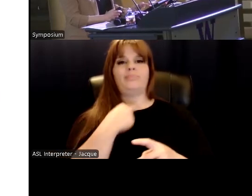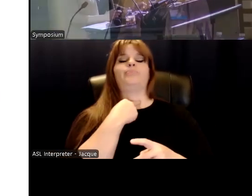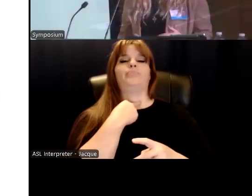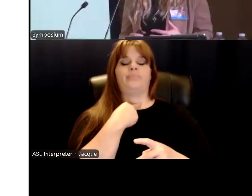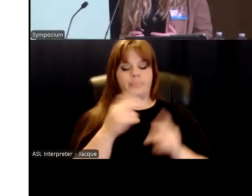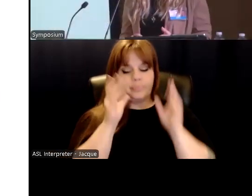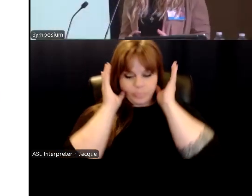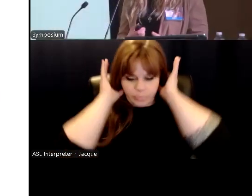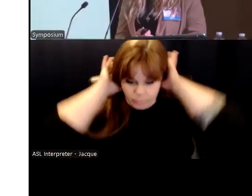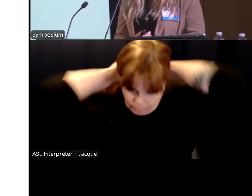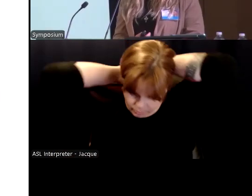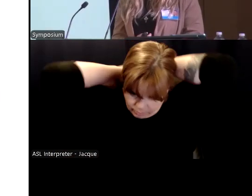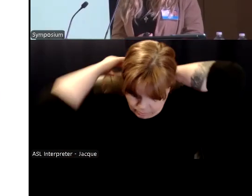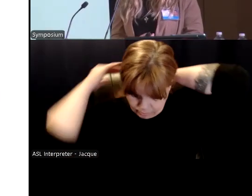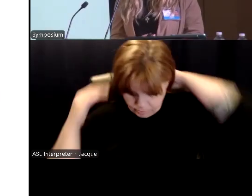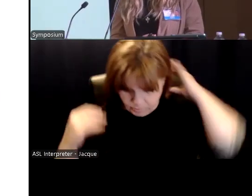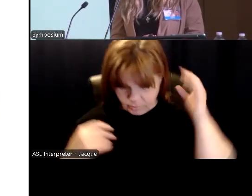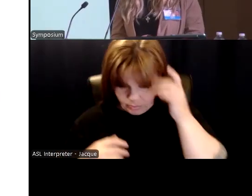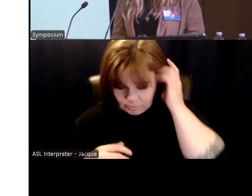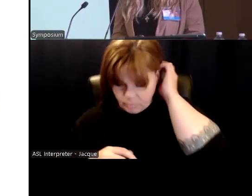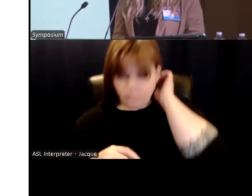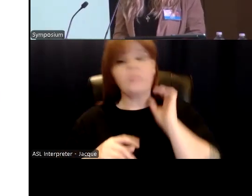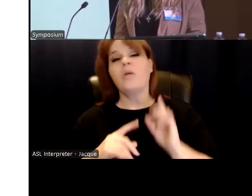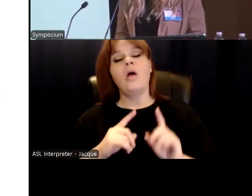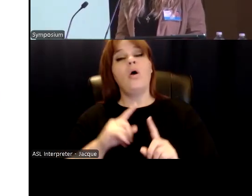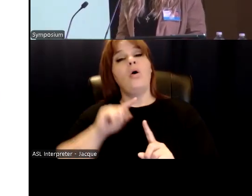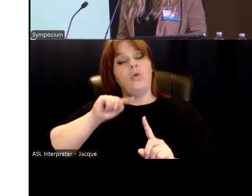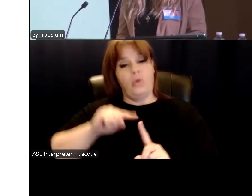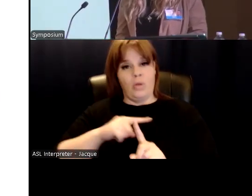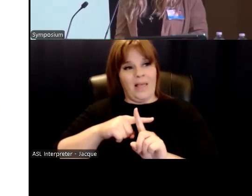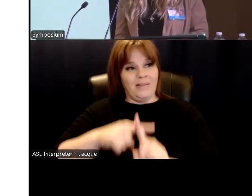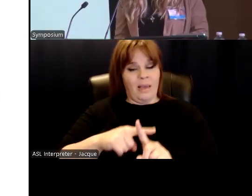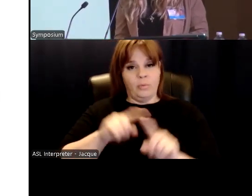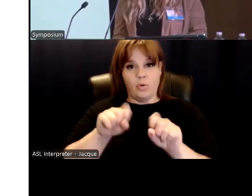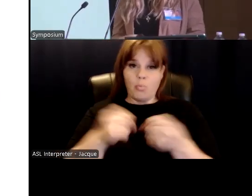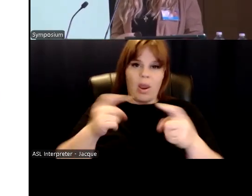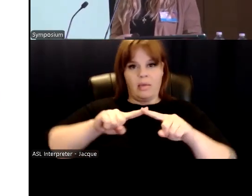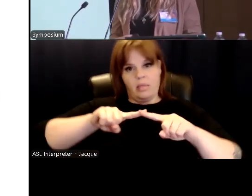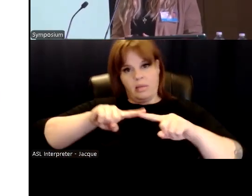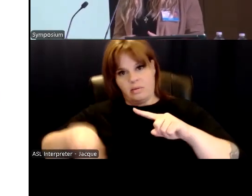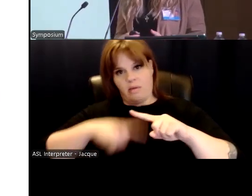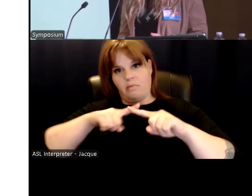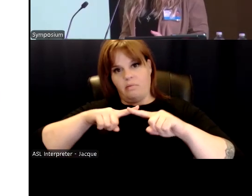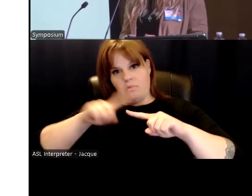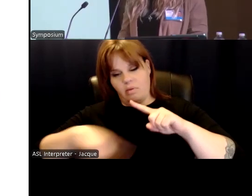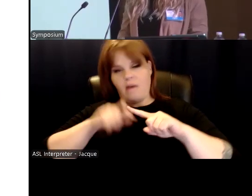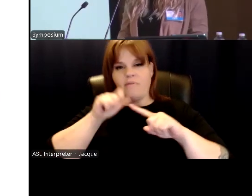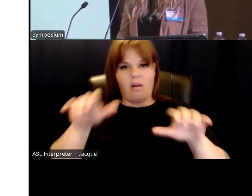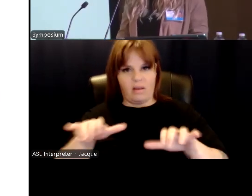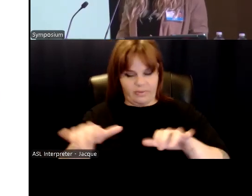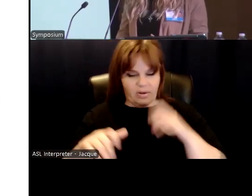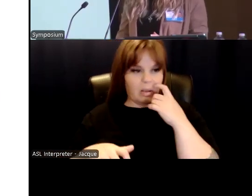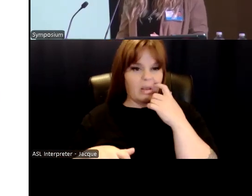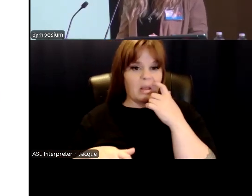And so behavioral activation aims to break this cycle of inactivity by helping you to do more of the things that bring your